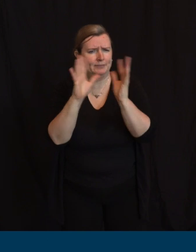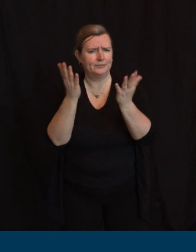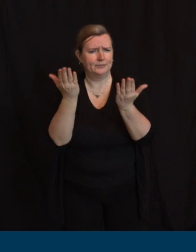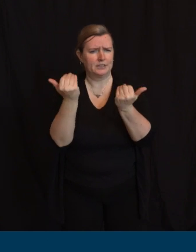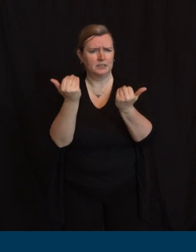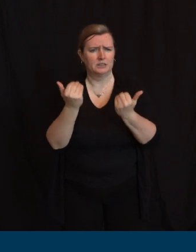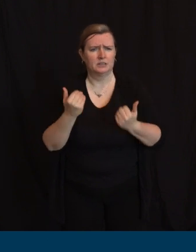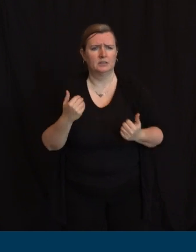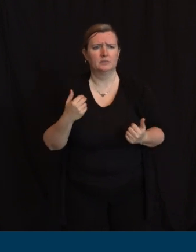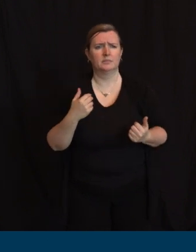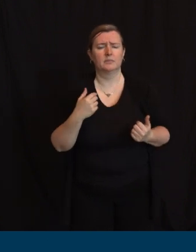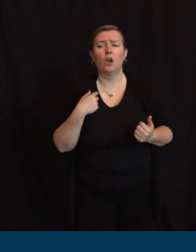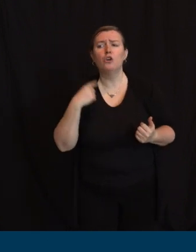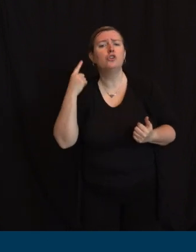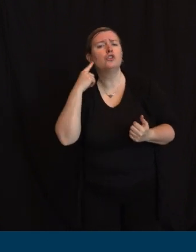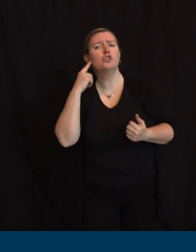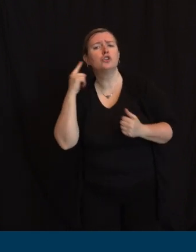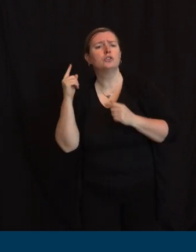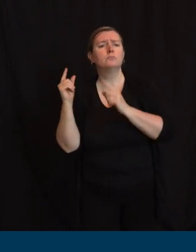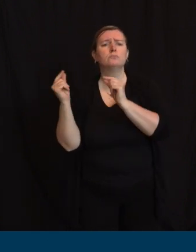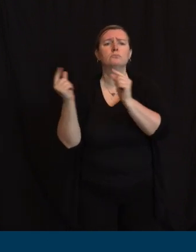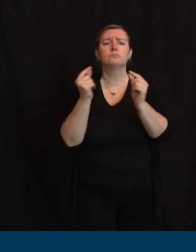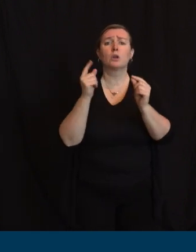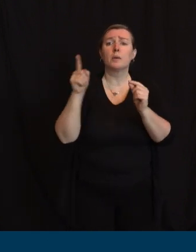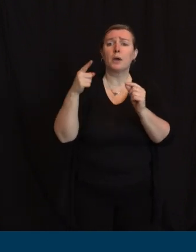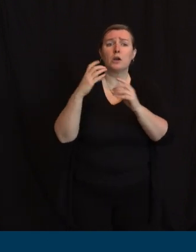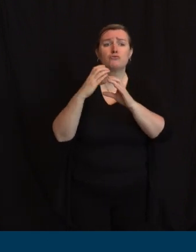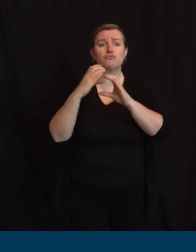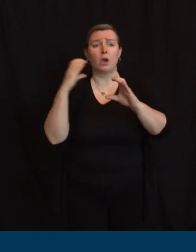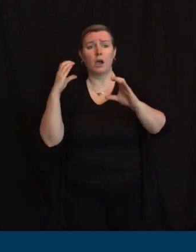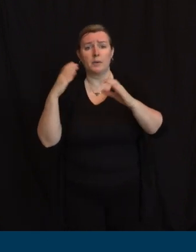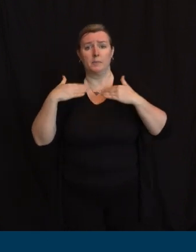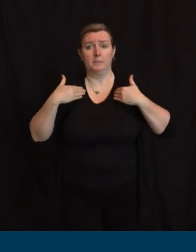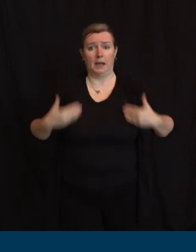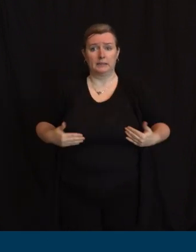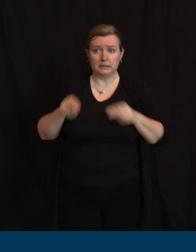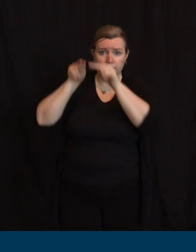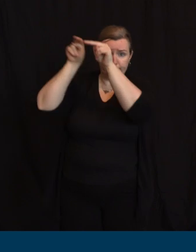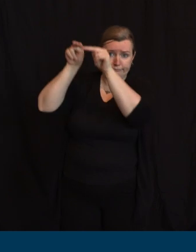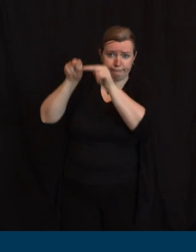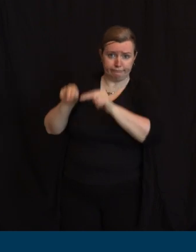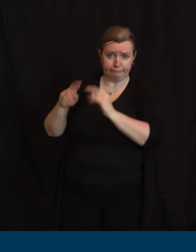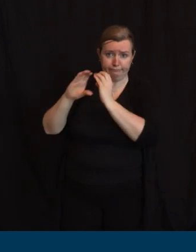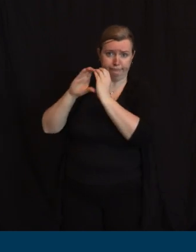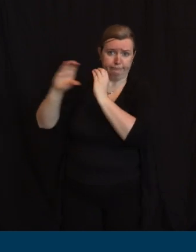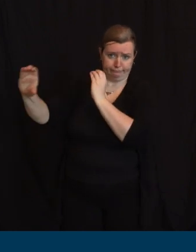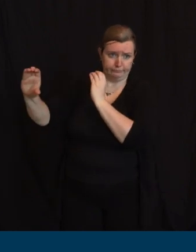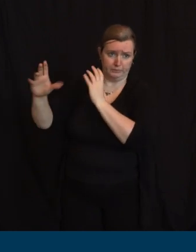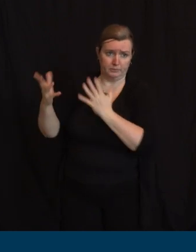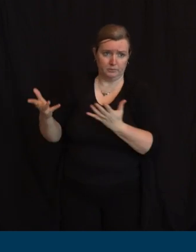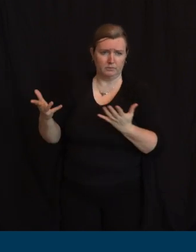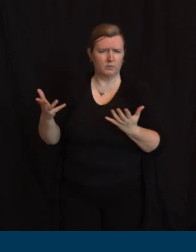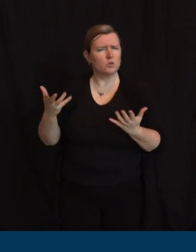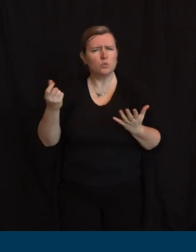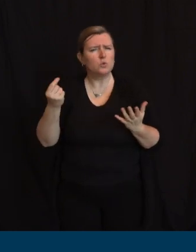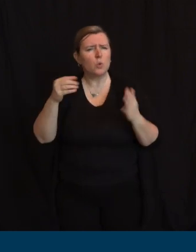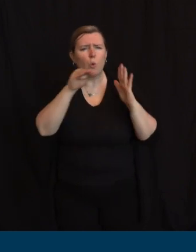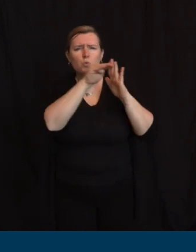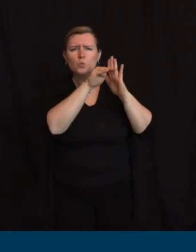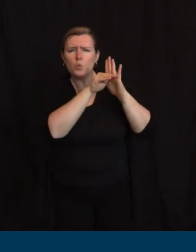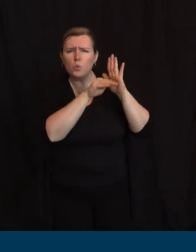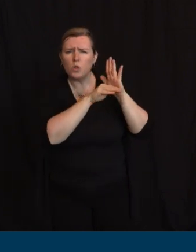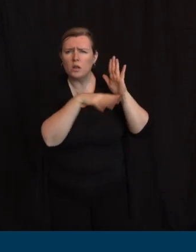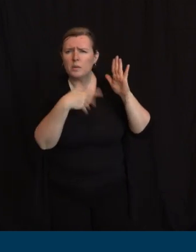bodies. Can you tell us what specific regulations, what rules are in place to handle bodies in